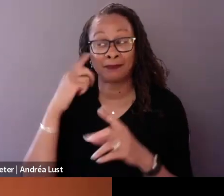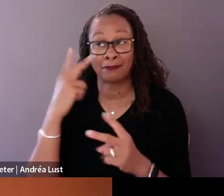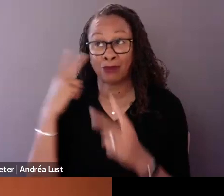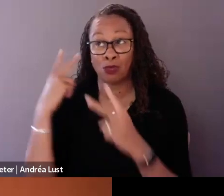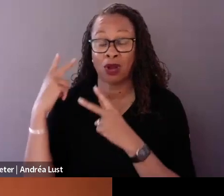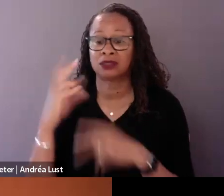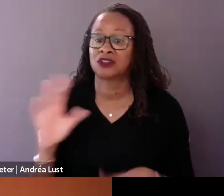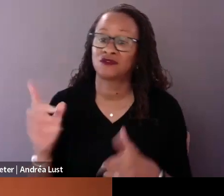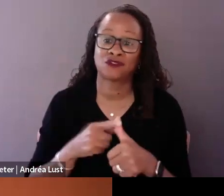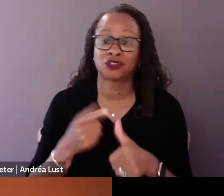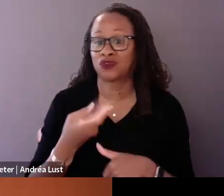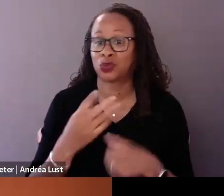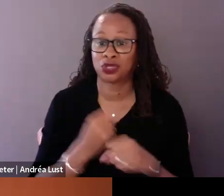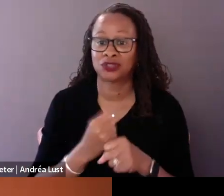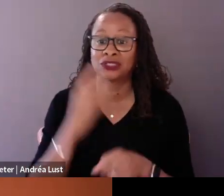Sarah Lawrence.